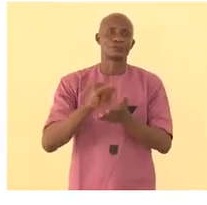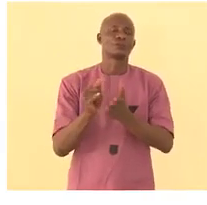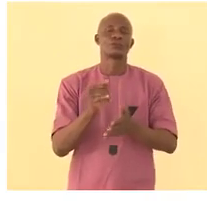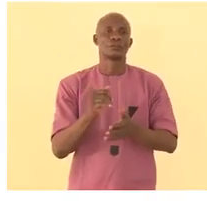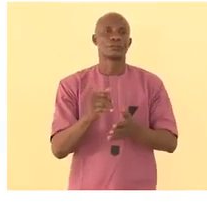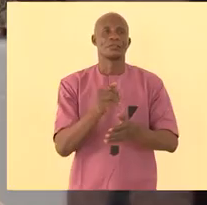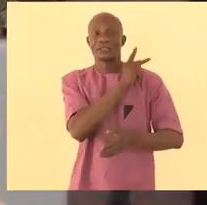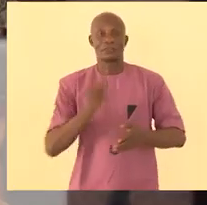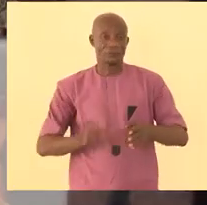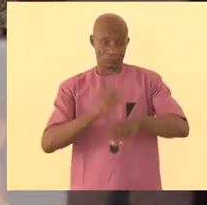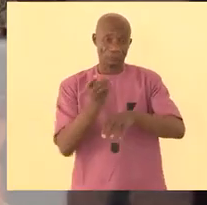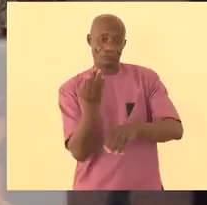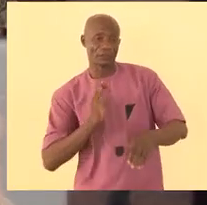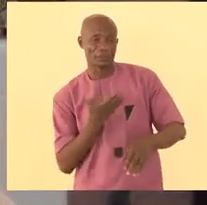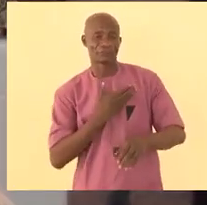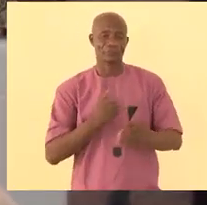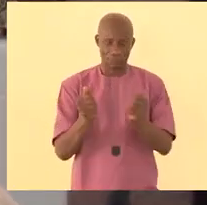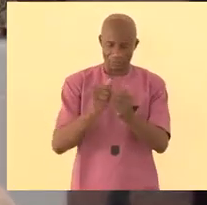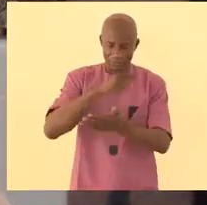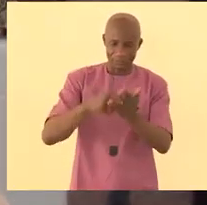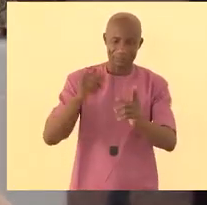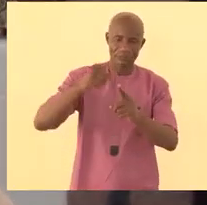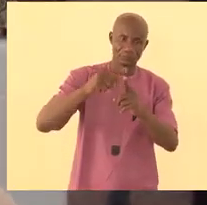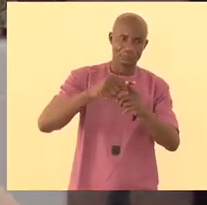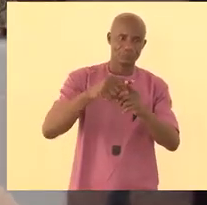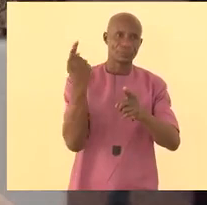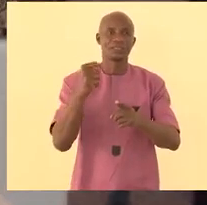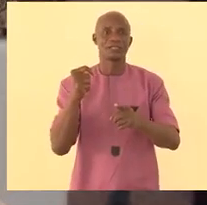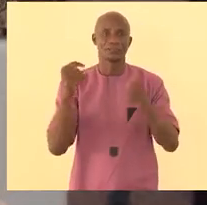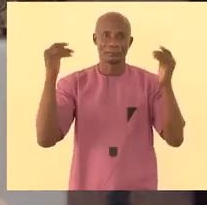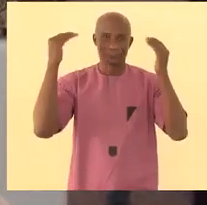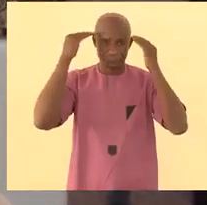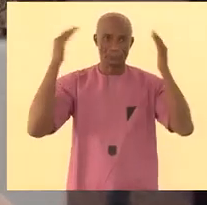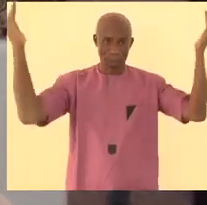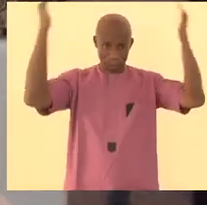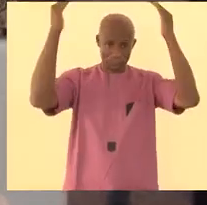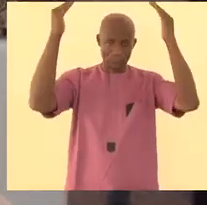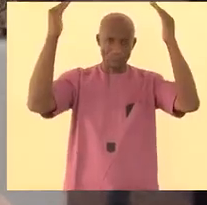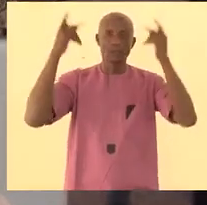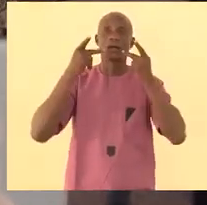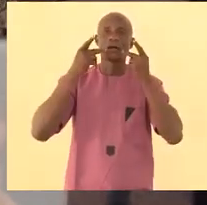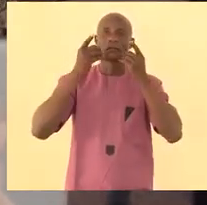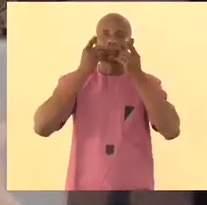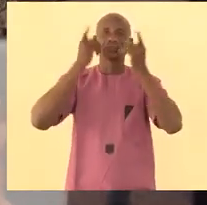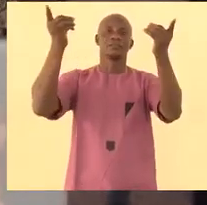of our Lord." With these words, the Pope